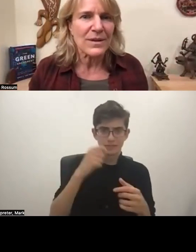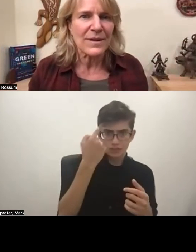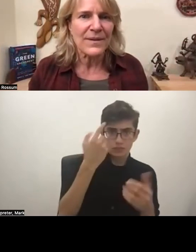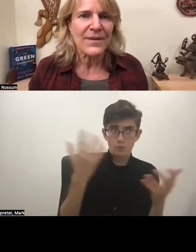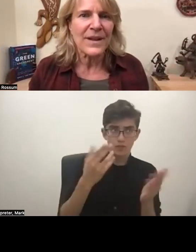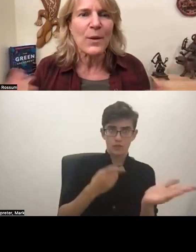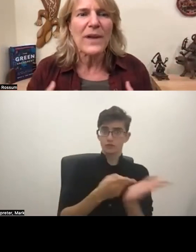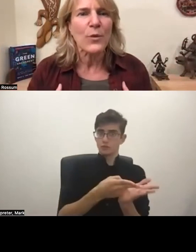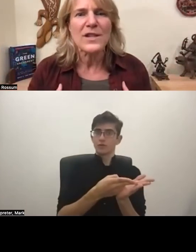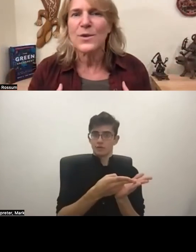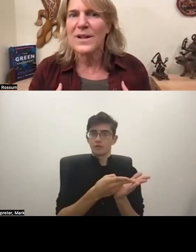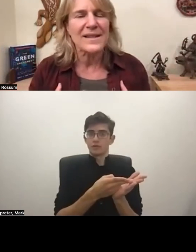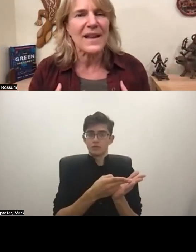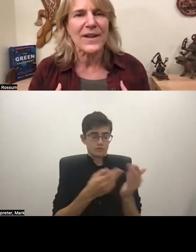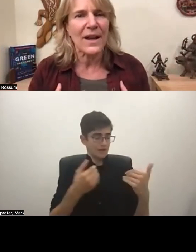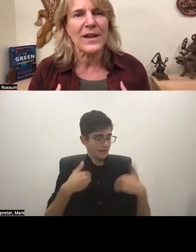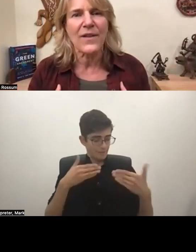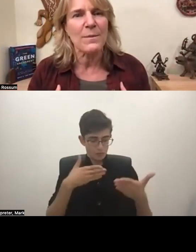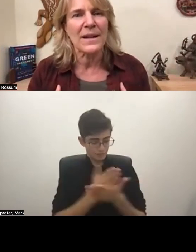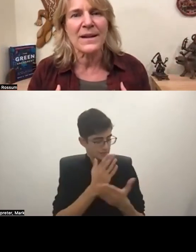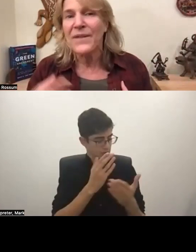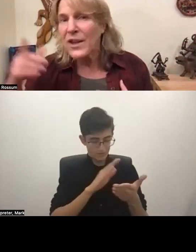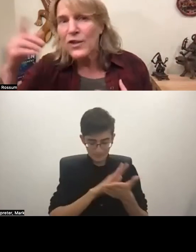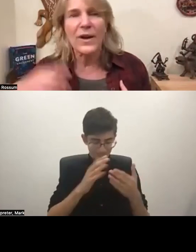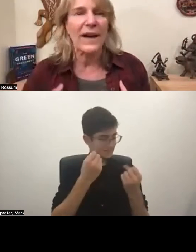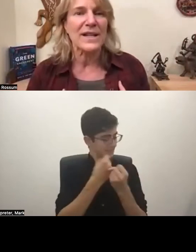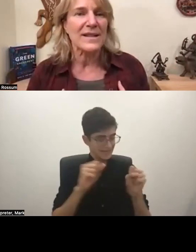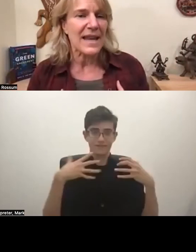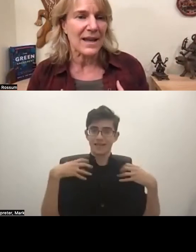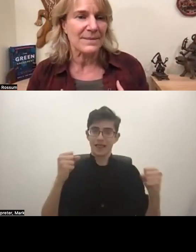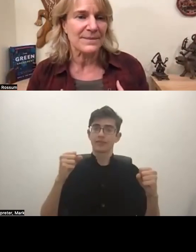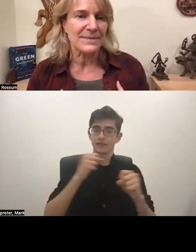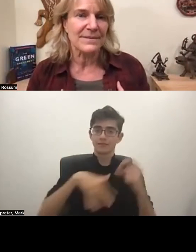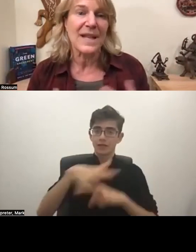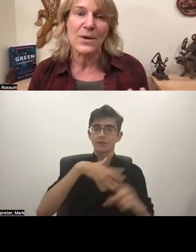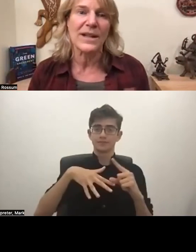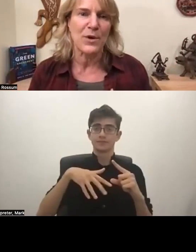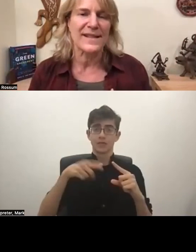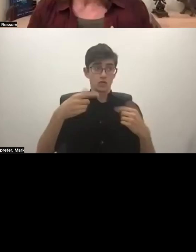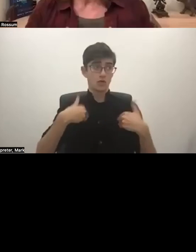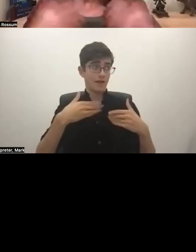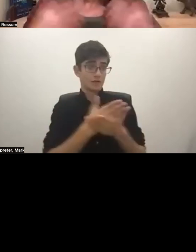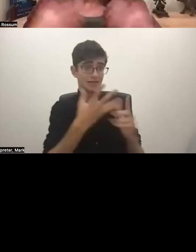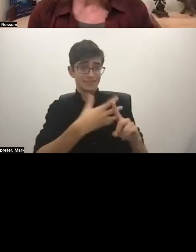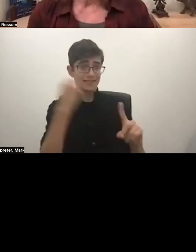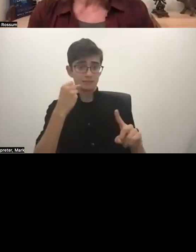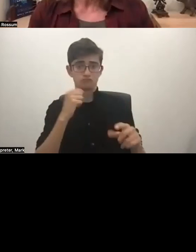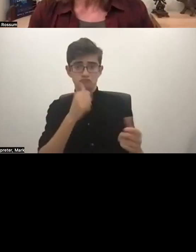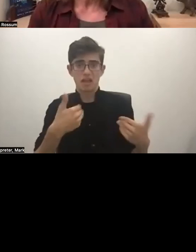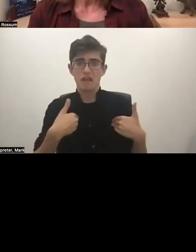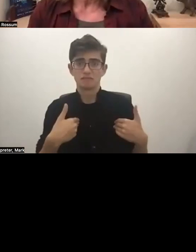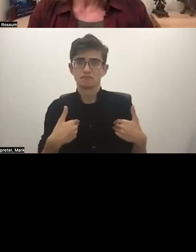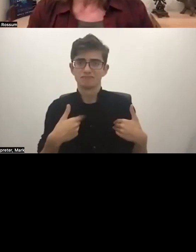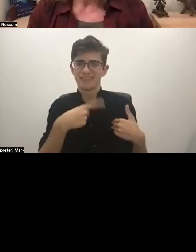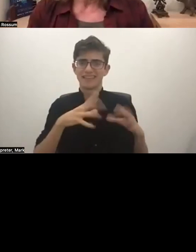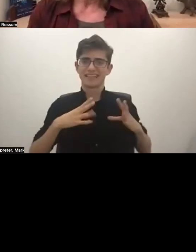truth, that we have a right to a clean, safe, and healthy environment, and you don't have a right to take it. And they really embrace that. So